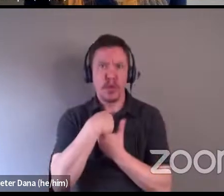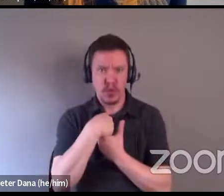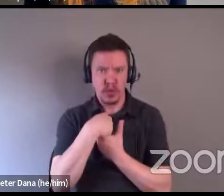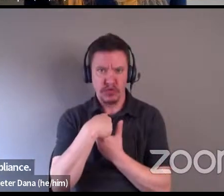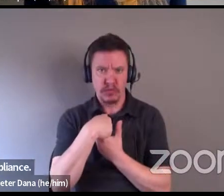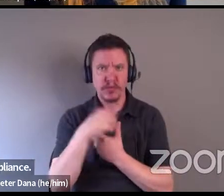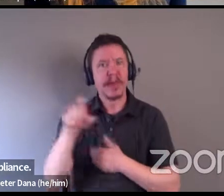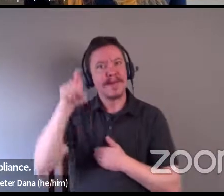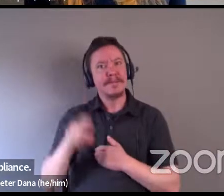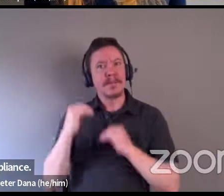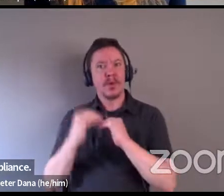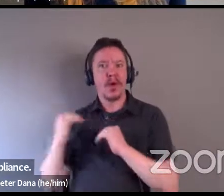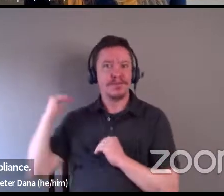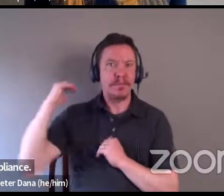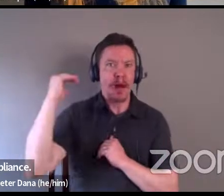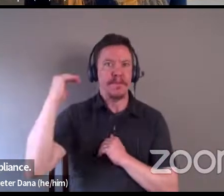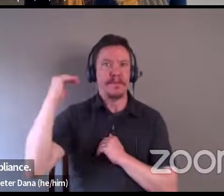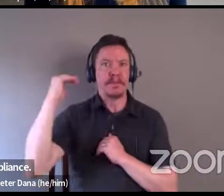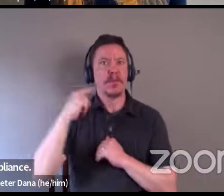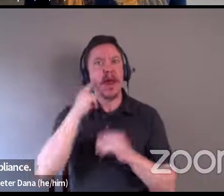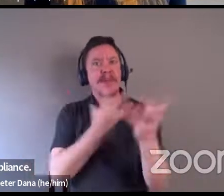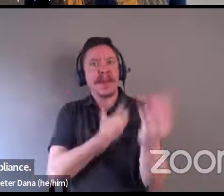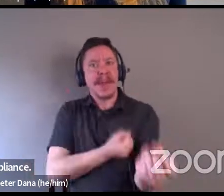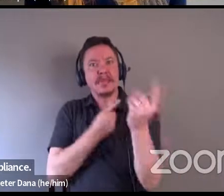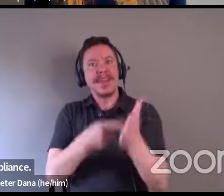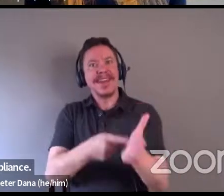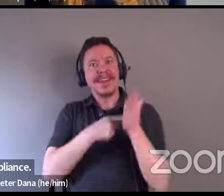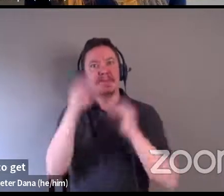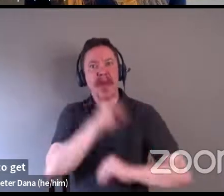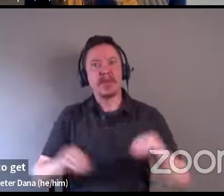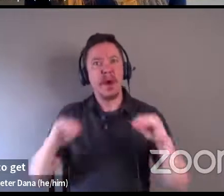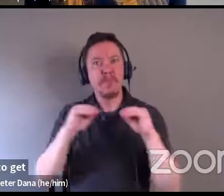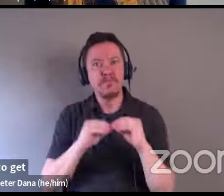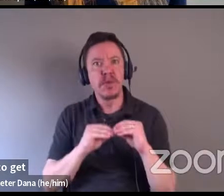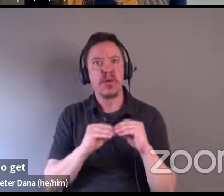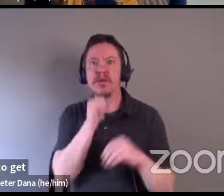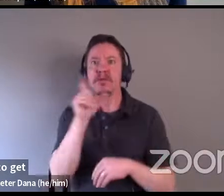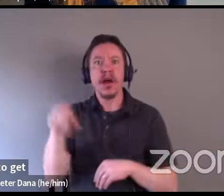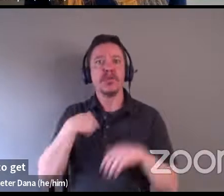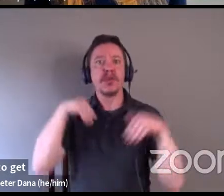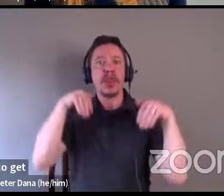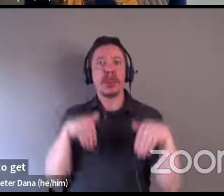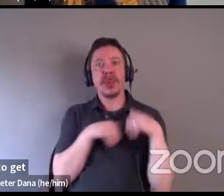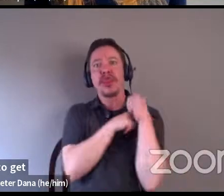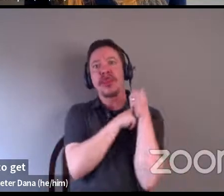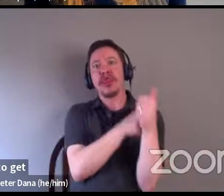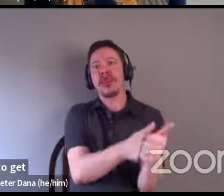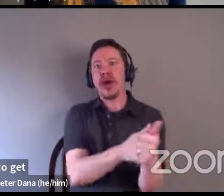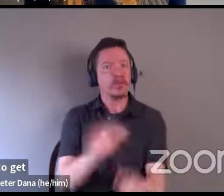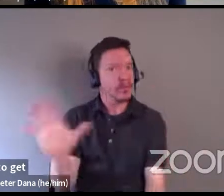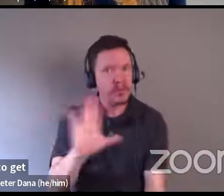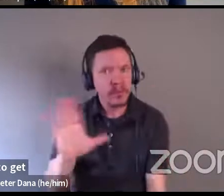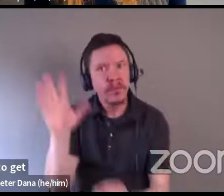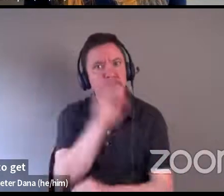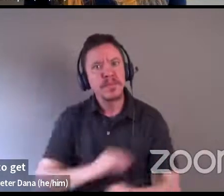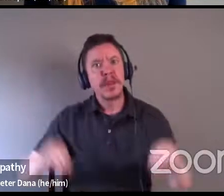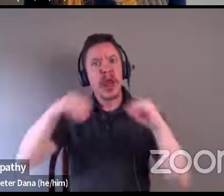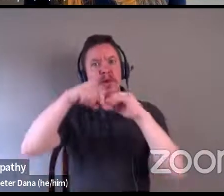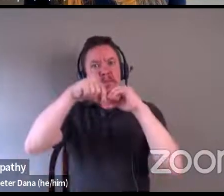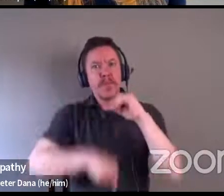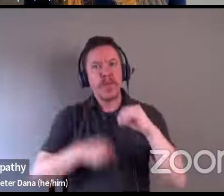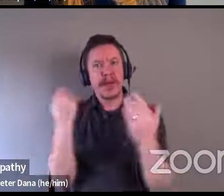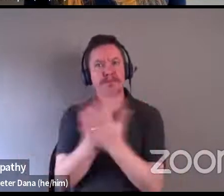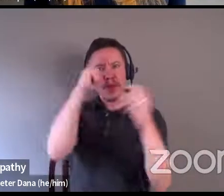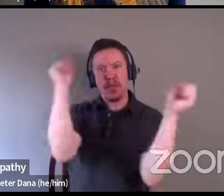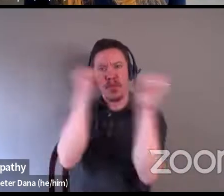I think that, empathy demands more, right? That we are really thinking about a new vision for